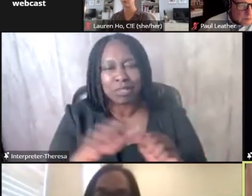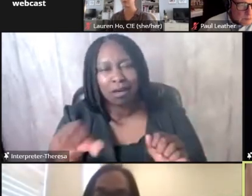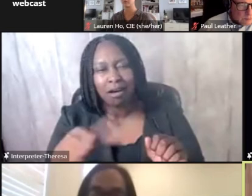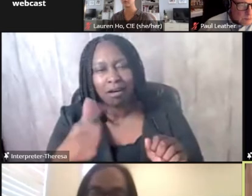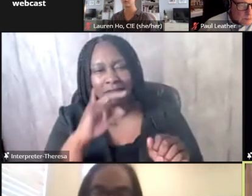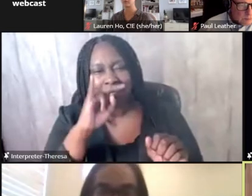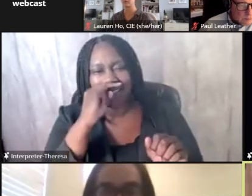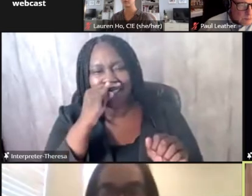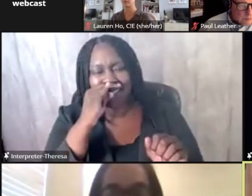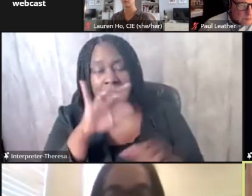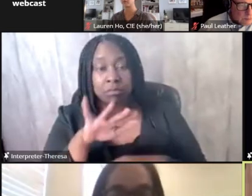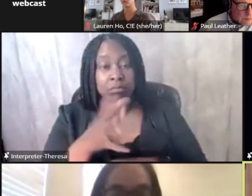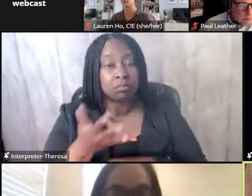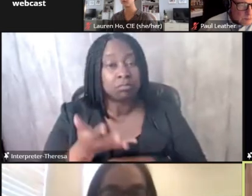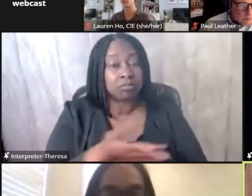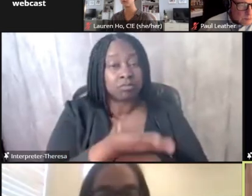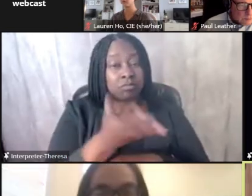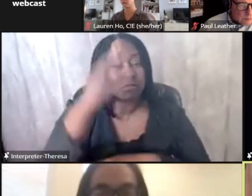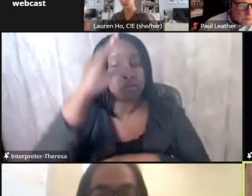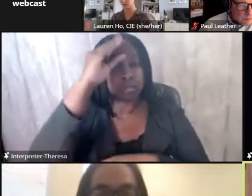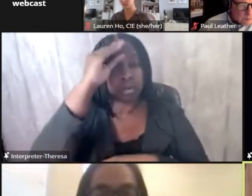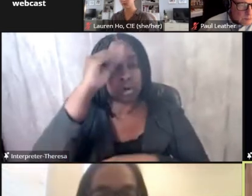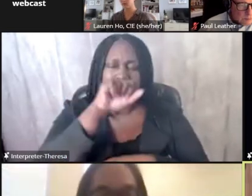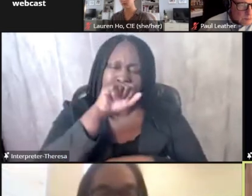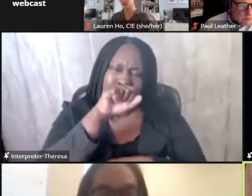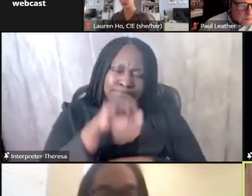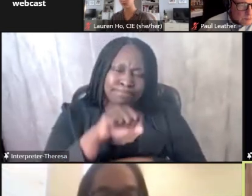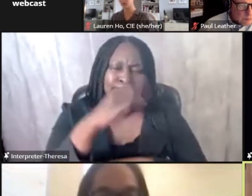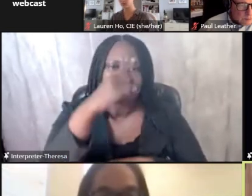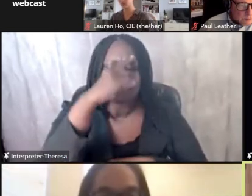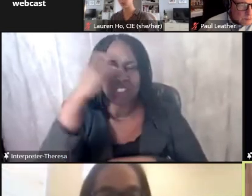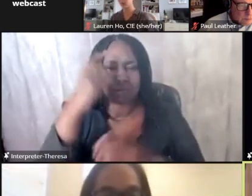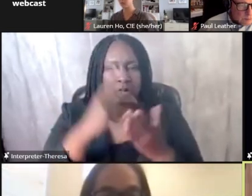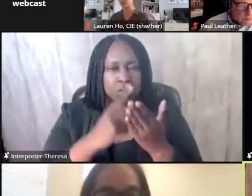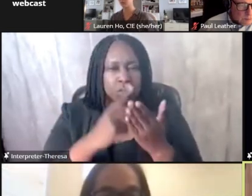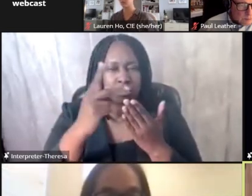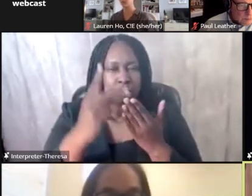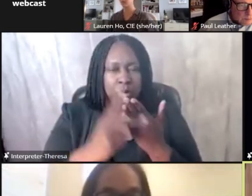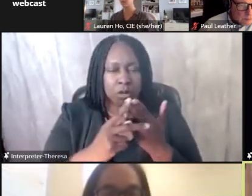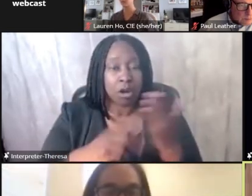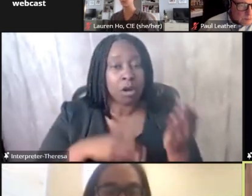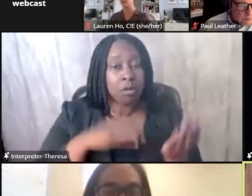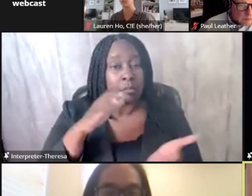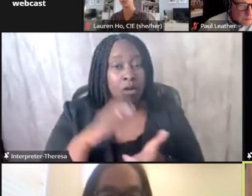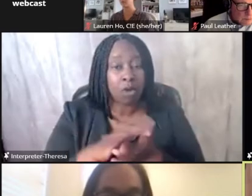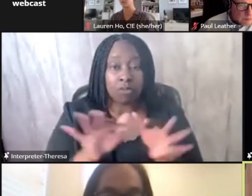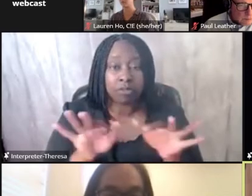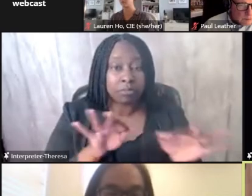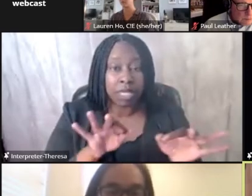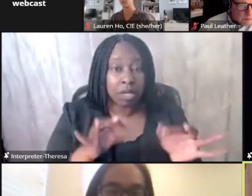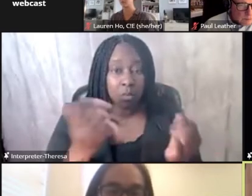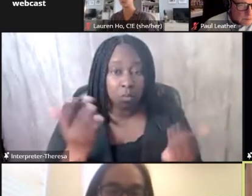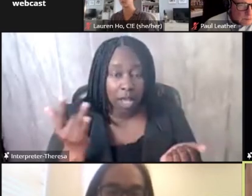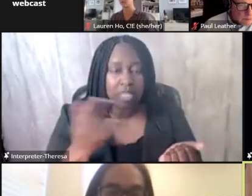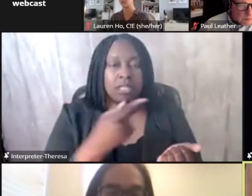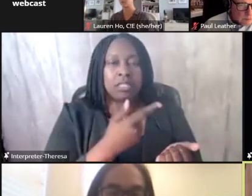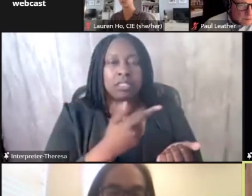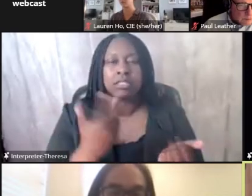really loved this summer program and what they're doing, because she says, I'm doing games with it. We're doing sight word games. We're